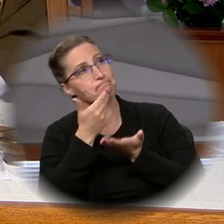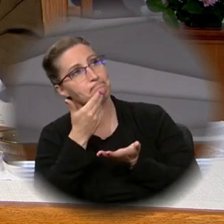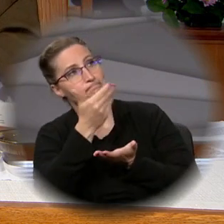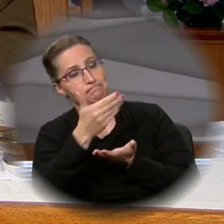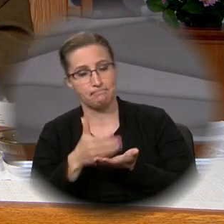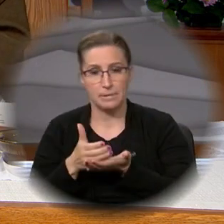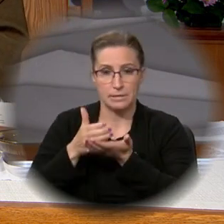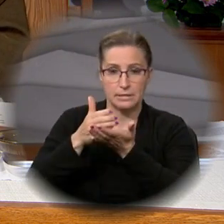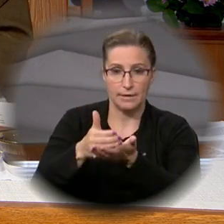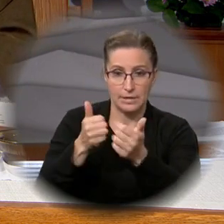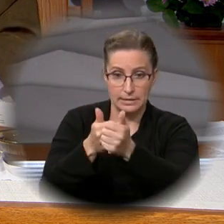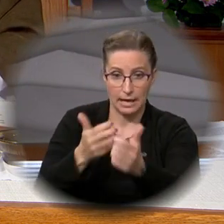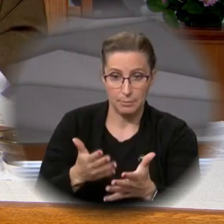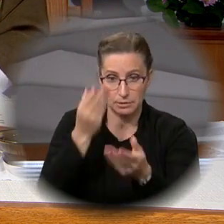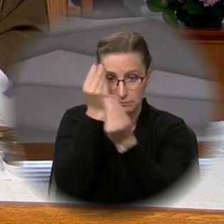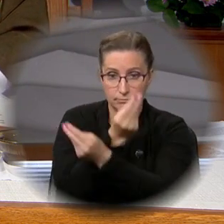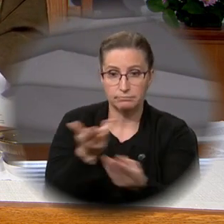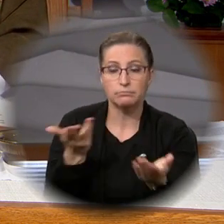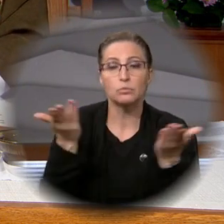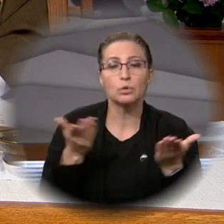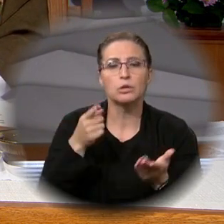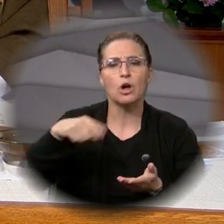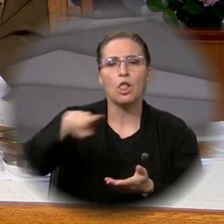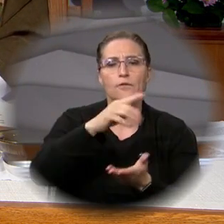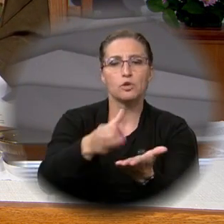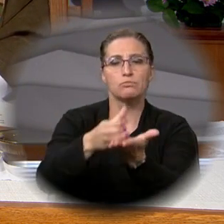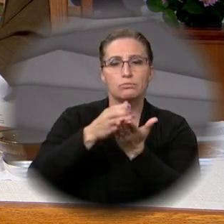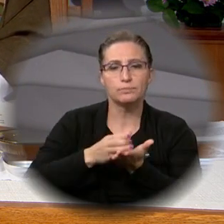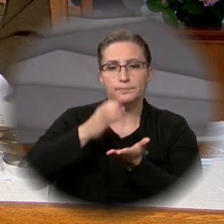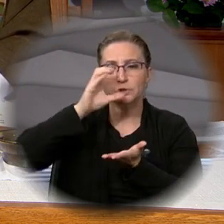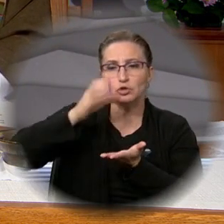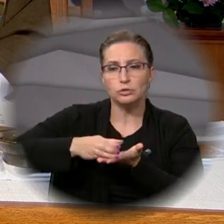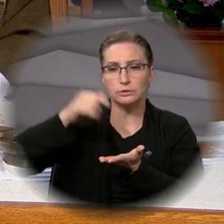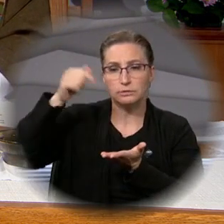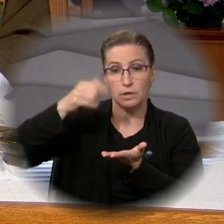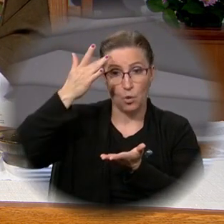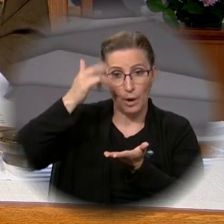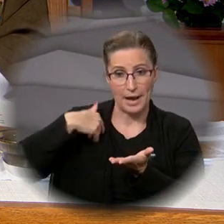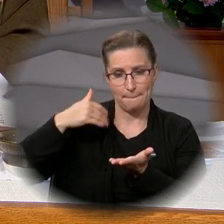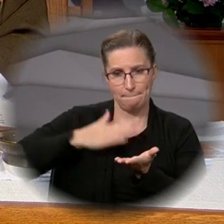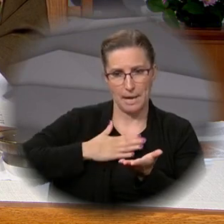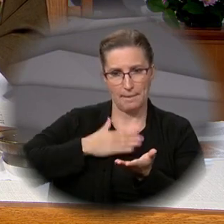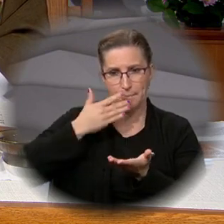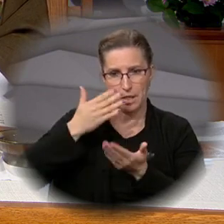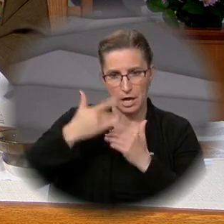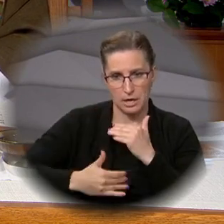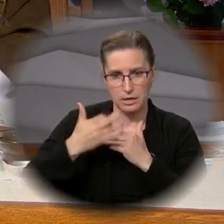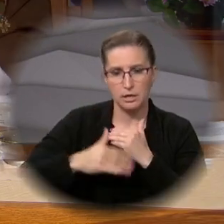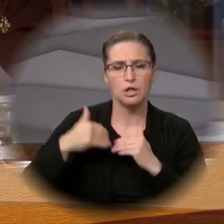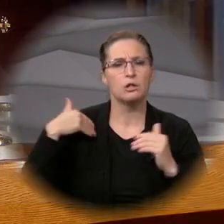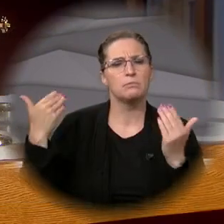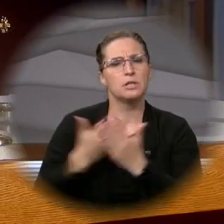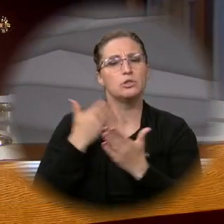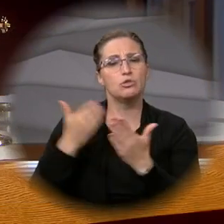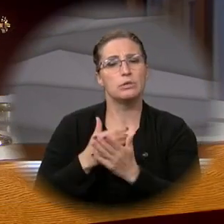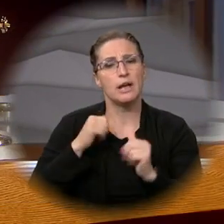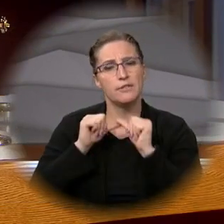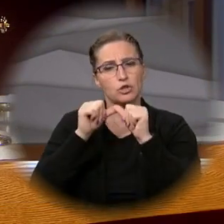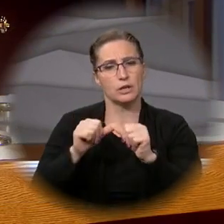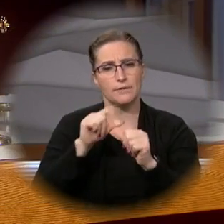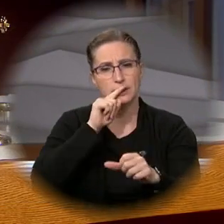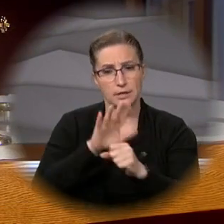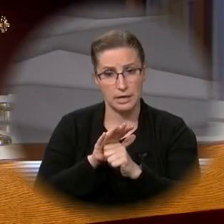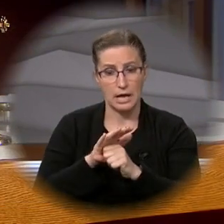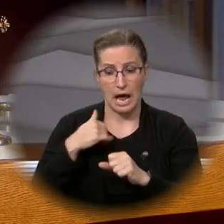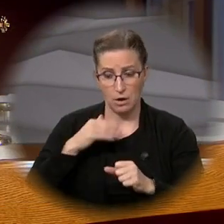more giving you thanks, he gave it to his disciples, saying, "Take this, all of you, and drink from it, for this is the chalice of my blood, the blood of the new and